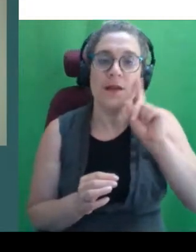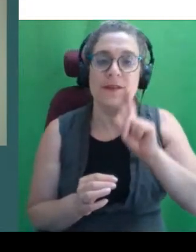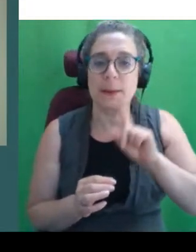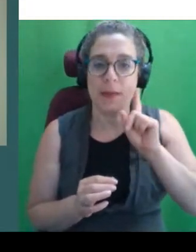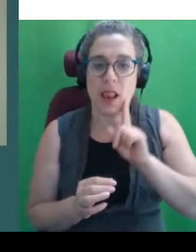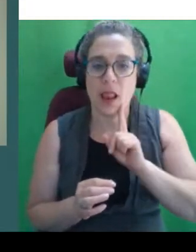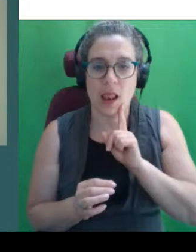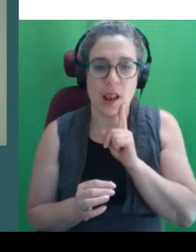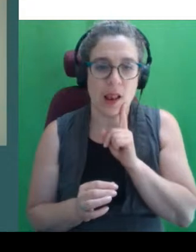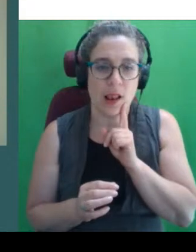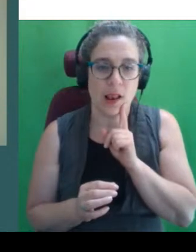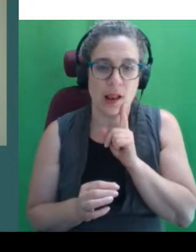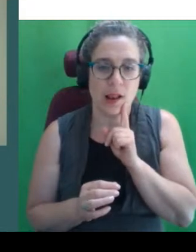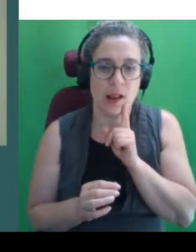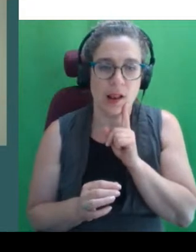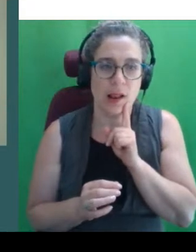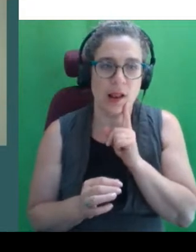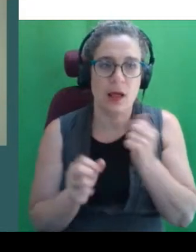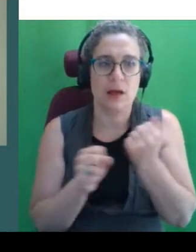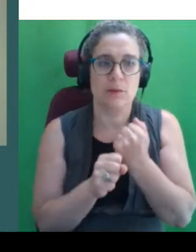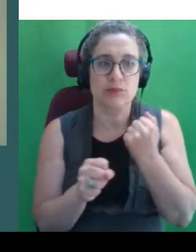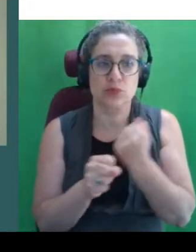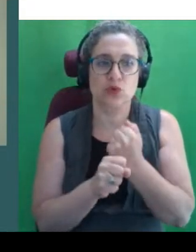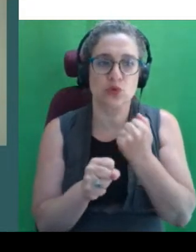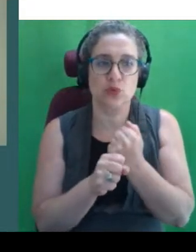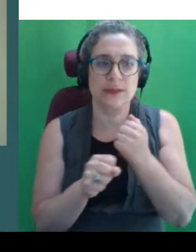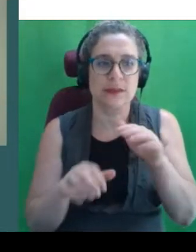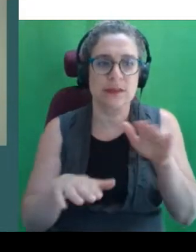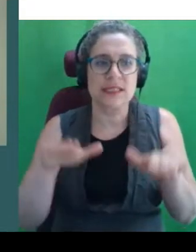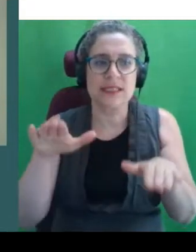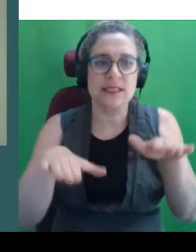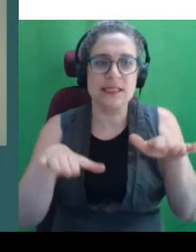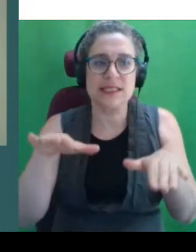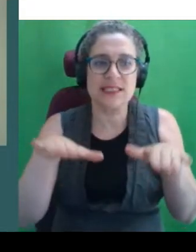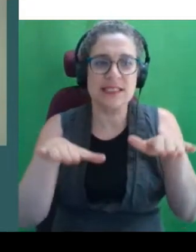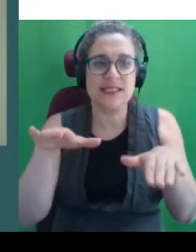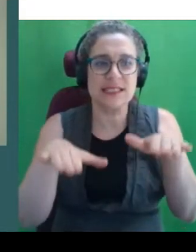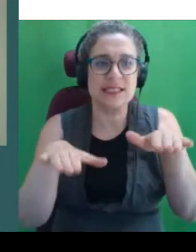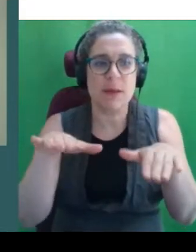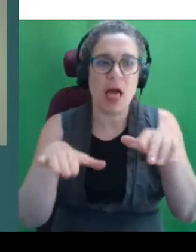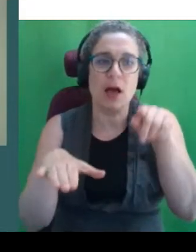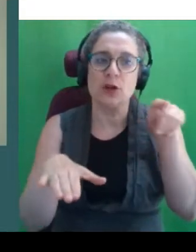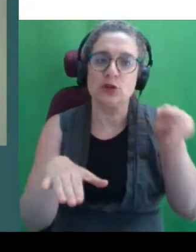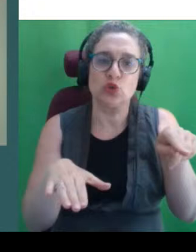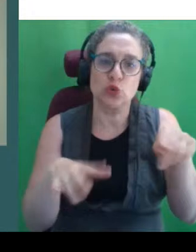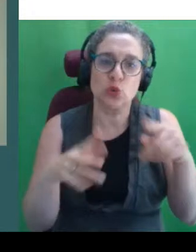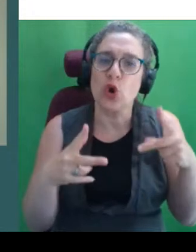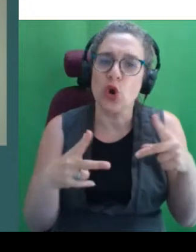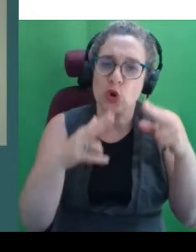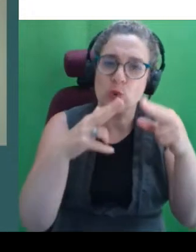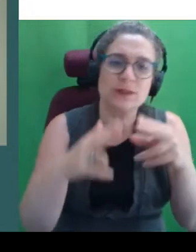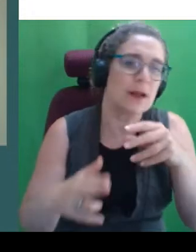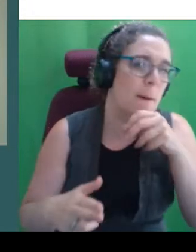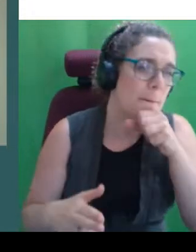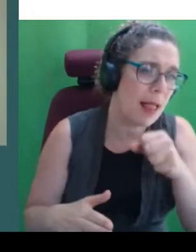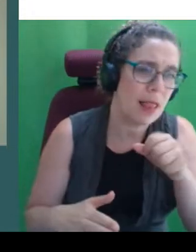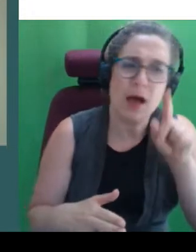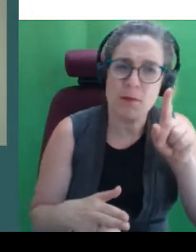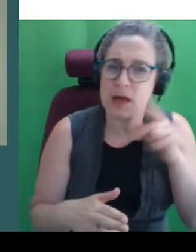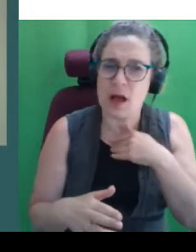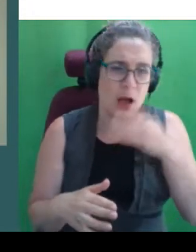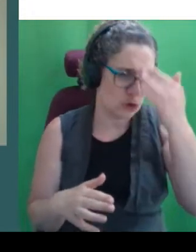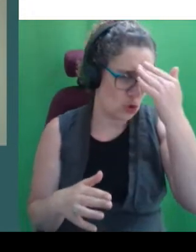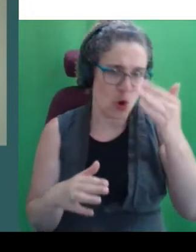that they produce similar to neutered males, but I don't know about all the other ones of how